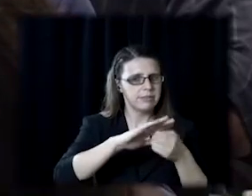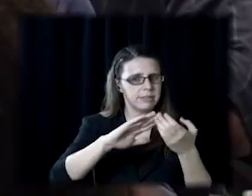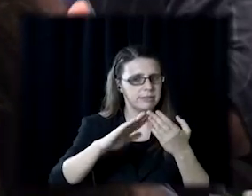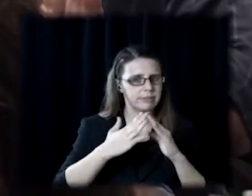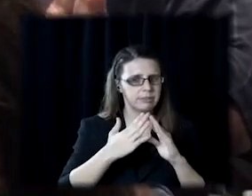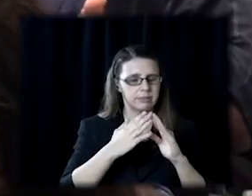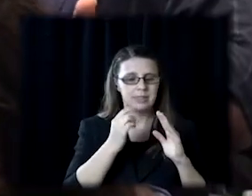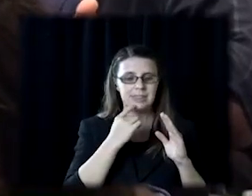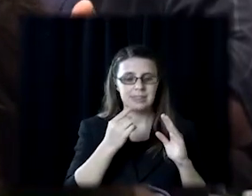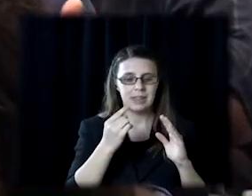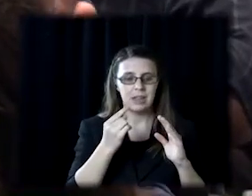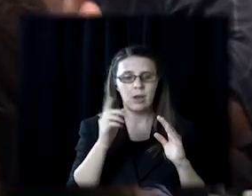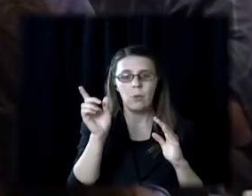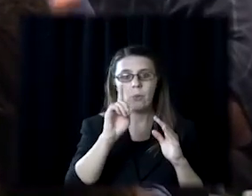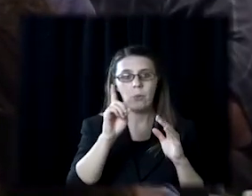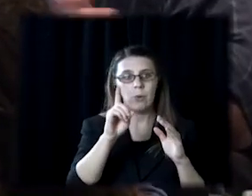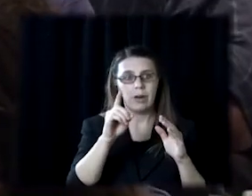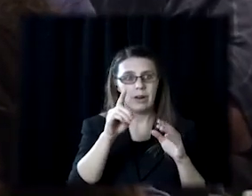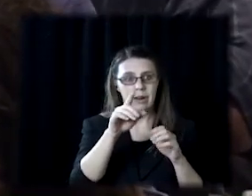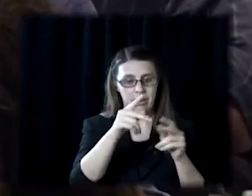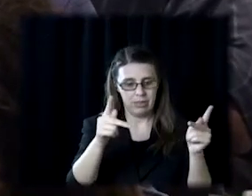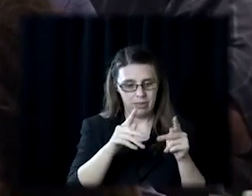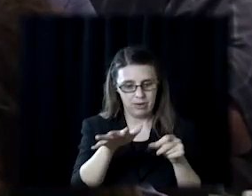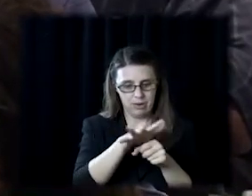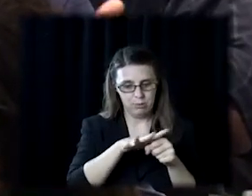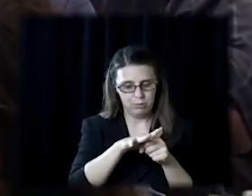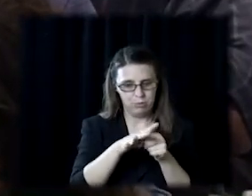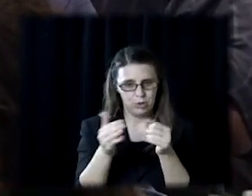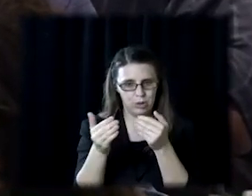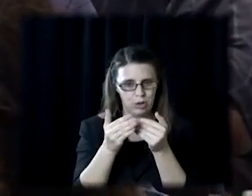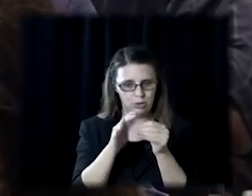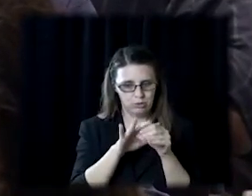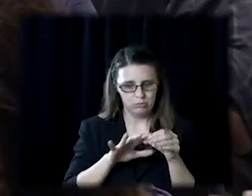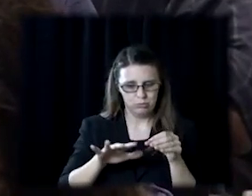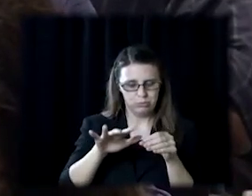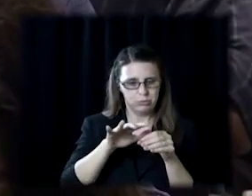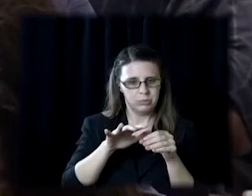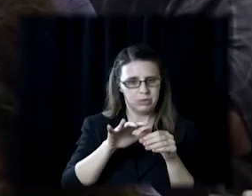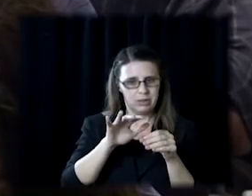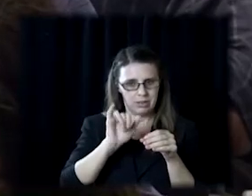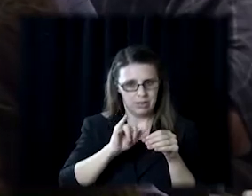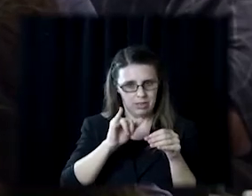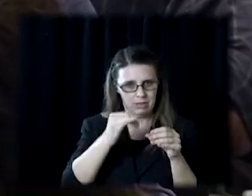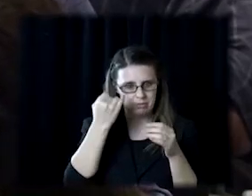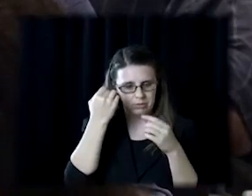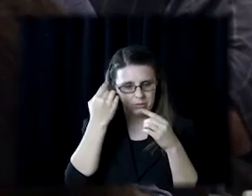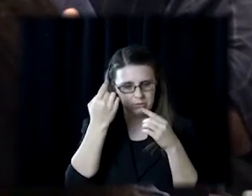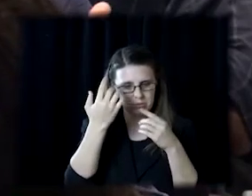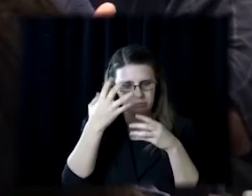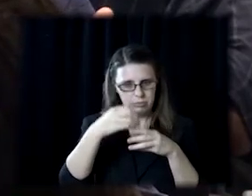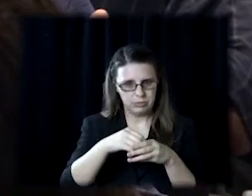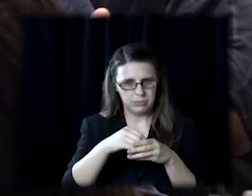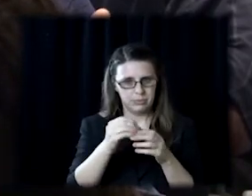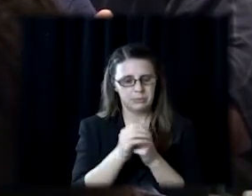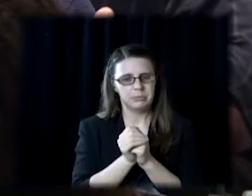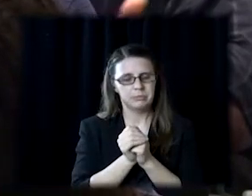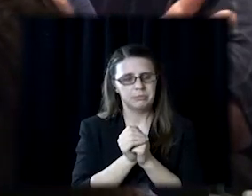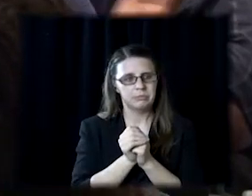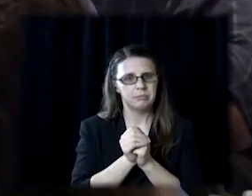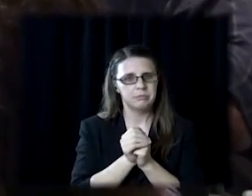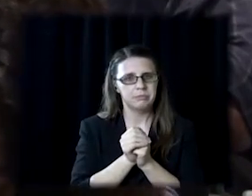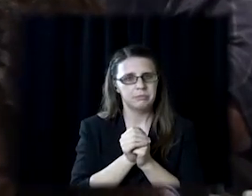proximity is one of the key aspects you took into consideration with this pilot. Is this in advance to you